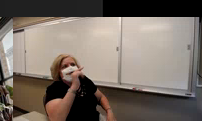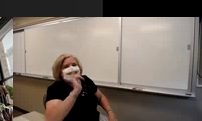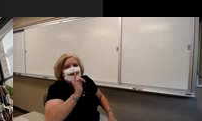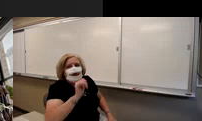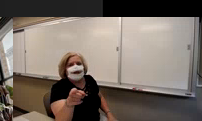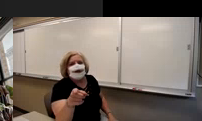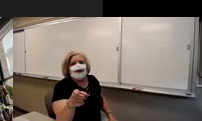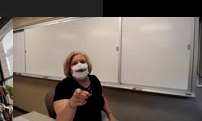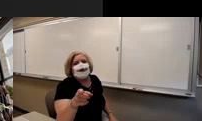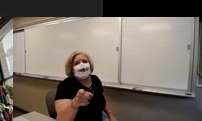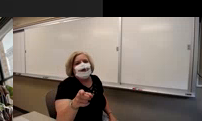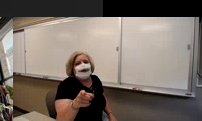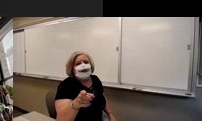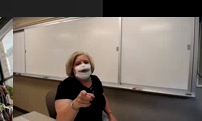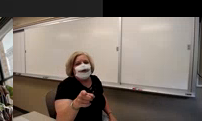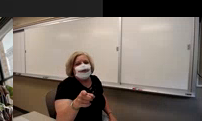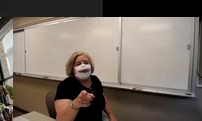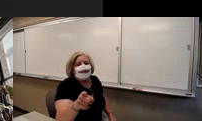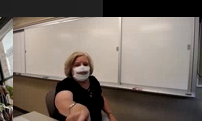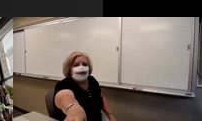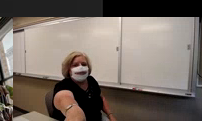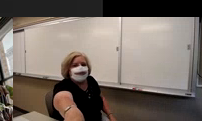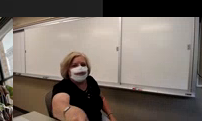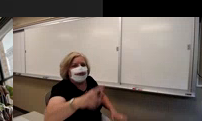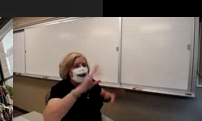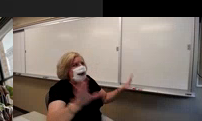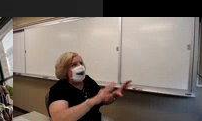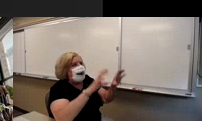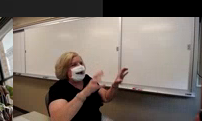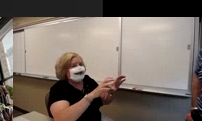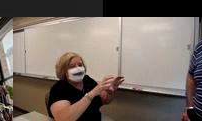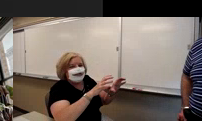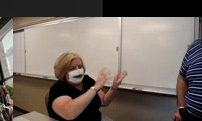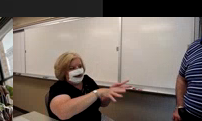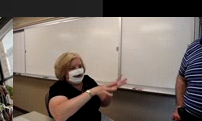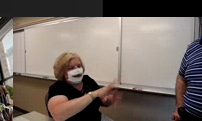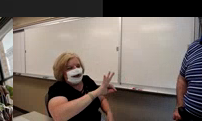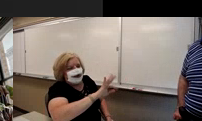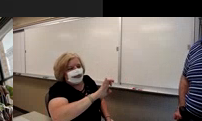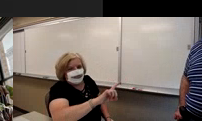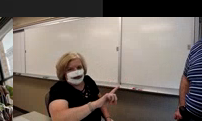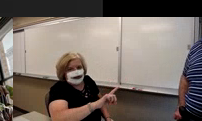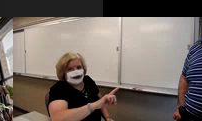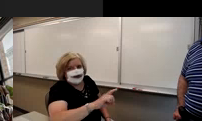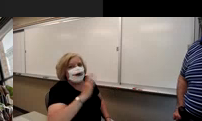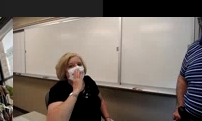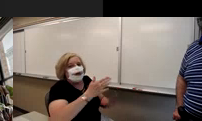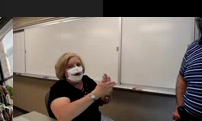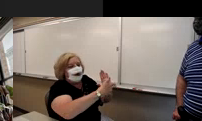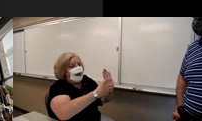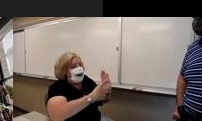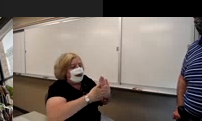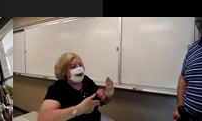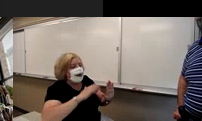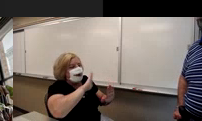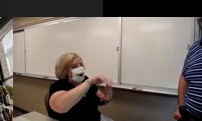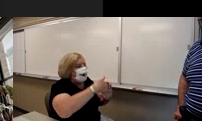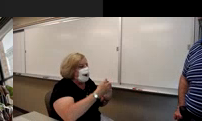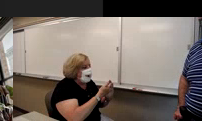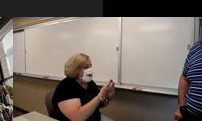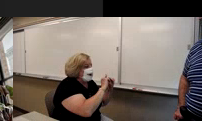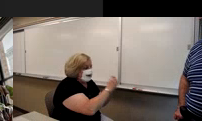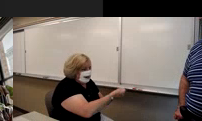right here so Elizabeth can see it. So your activity is going to highlight just all the teams. Now, if